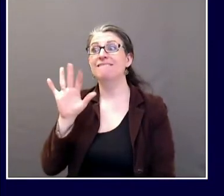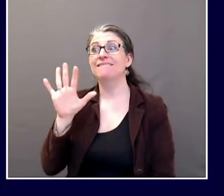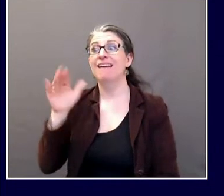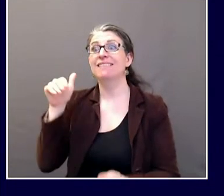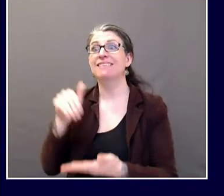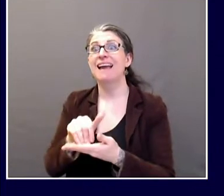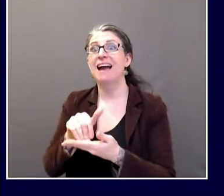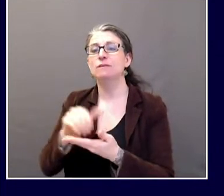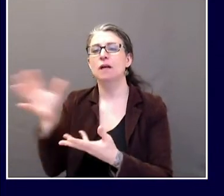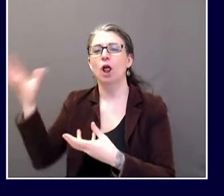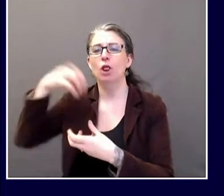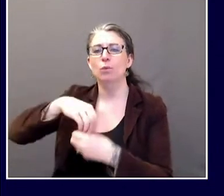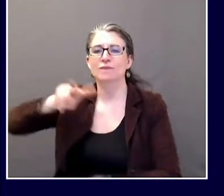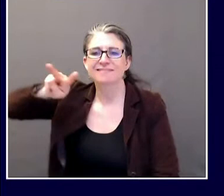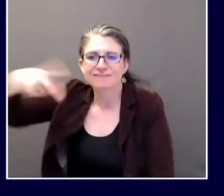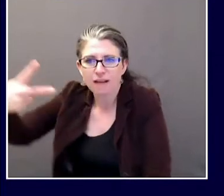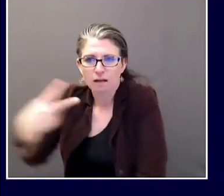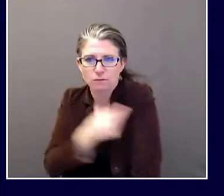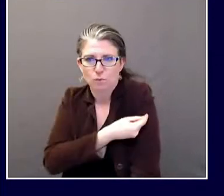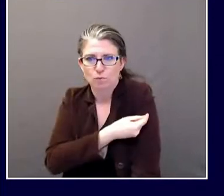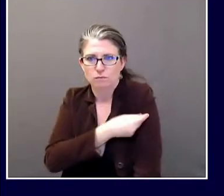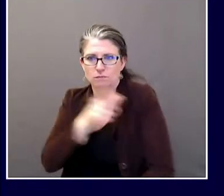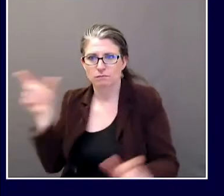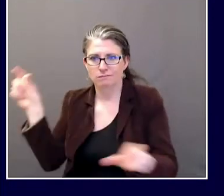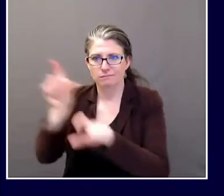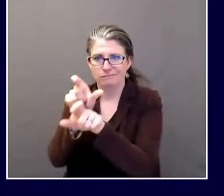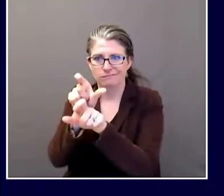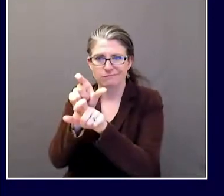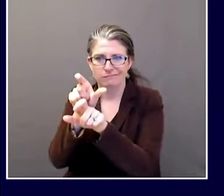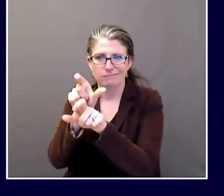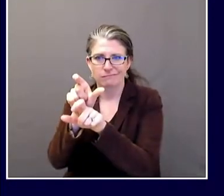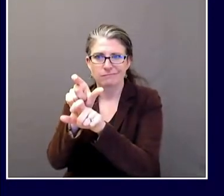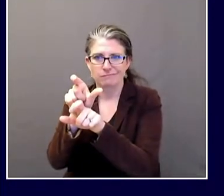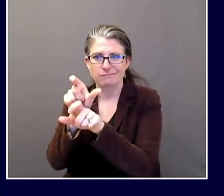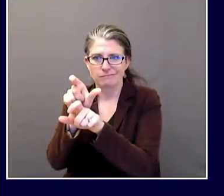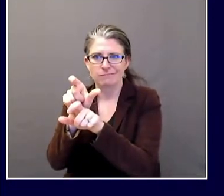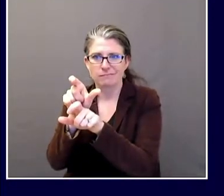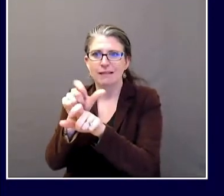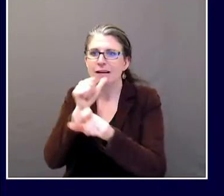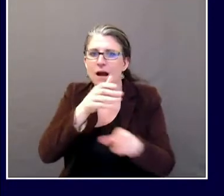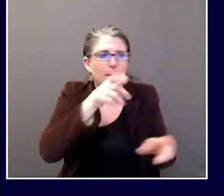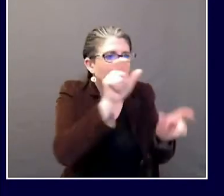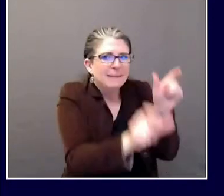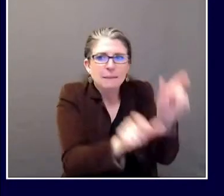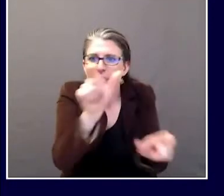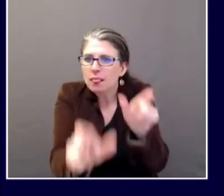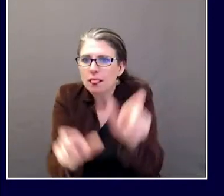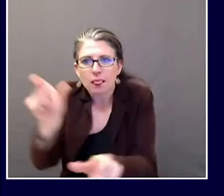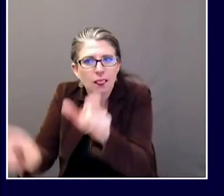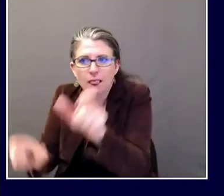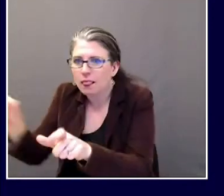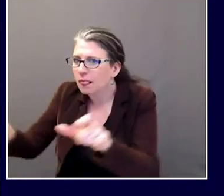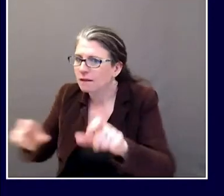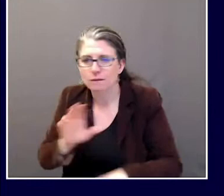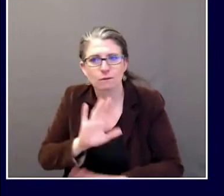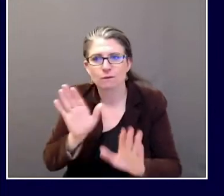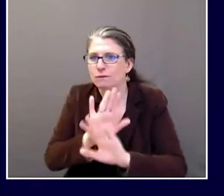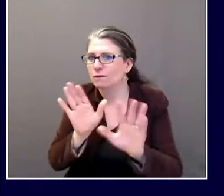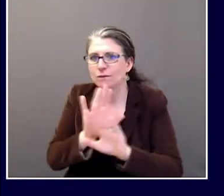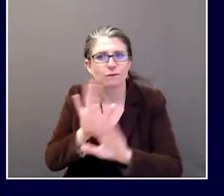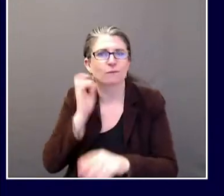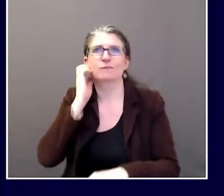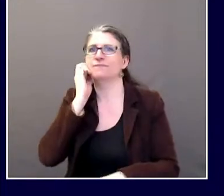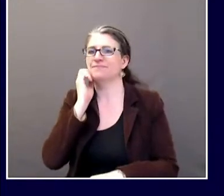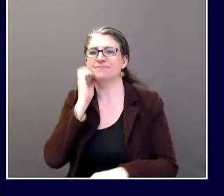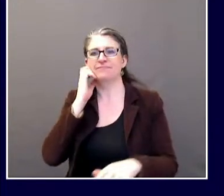because in fact, I was talking with one of your colleagues about this yesterday with Joe. When we talk about doses coming into the state, I